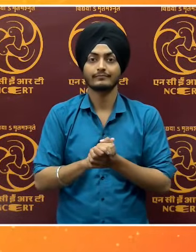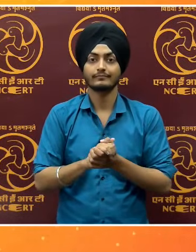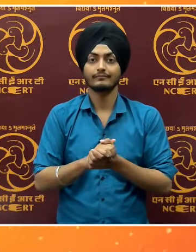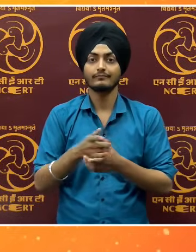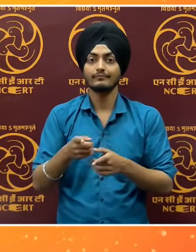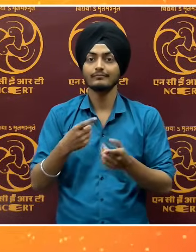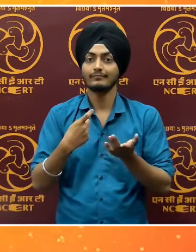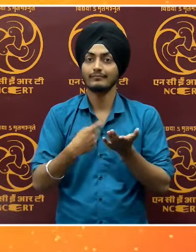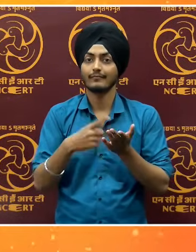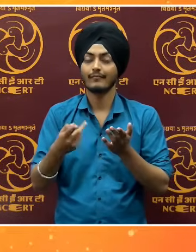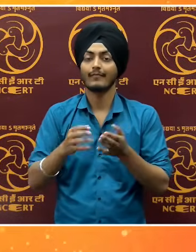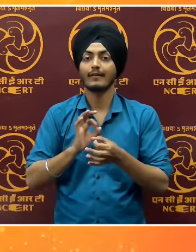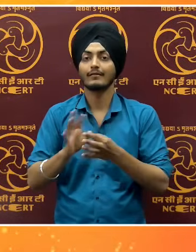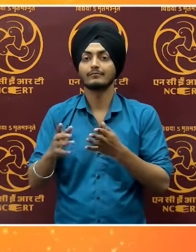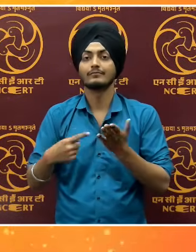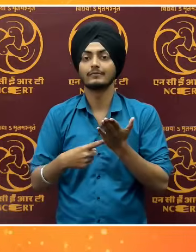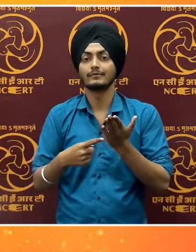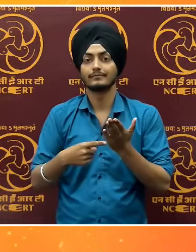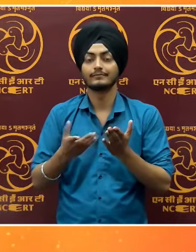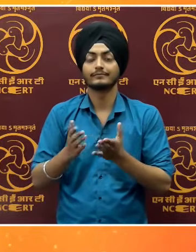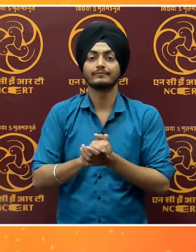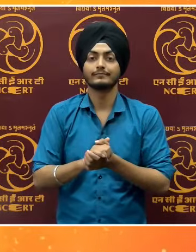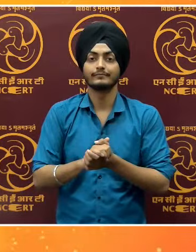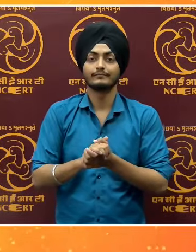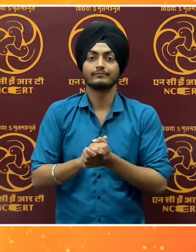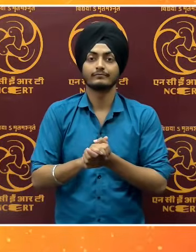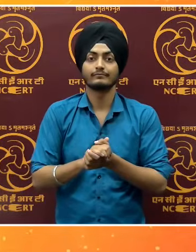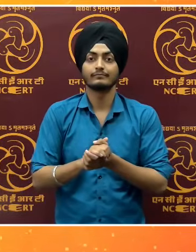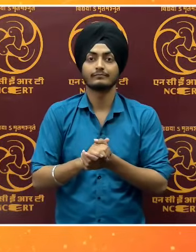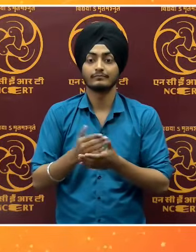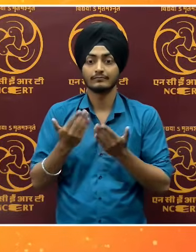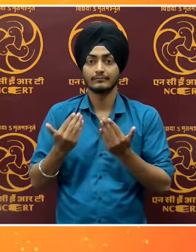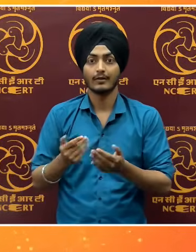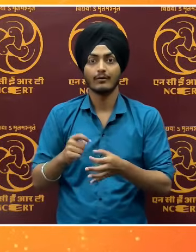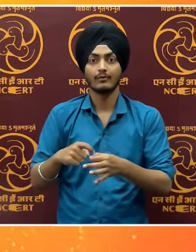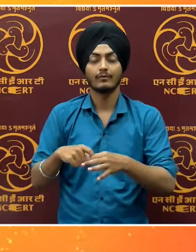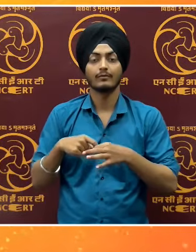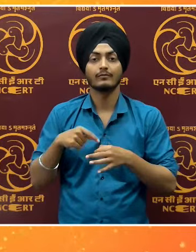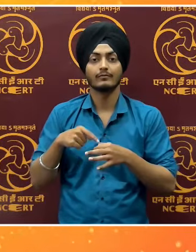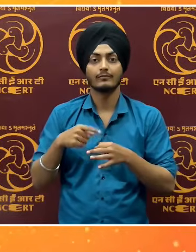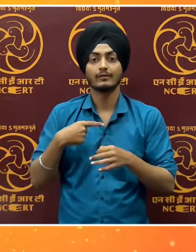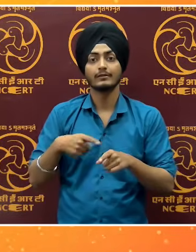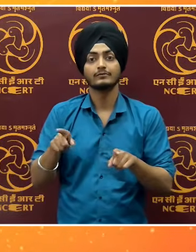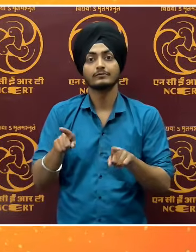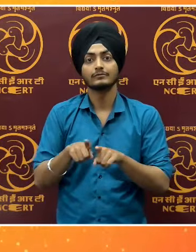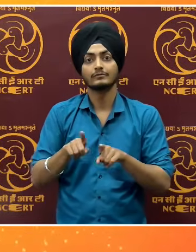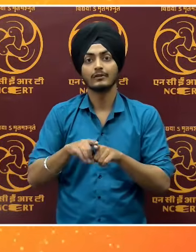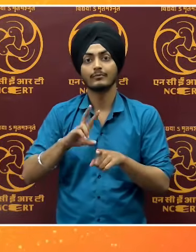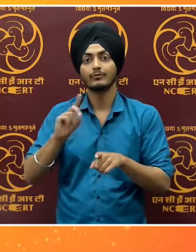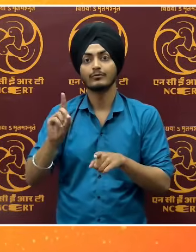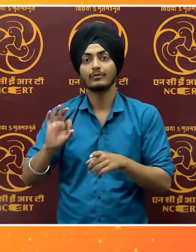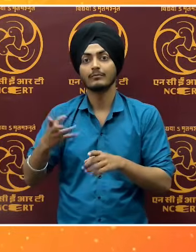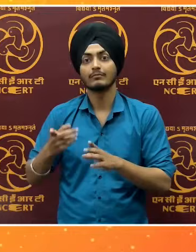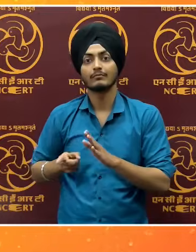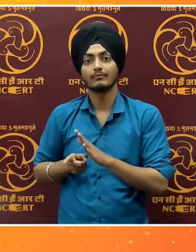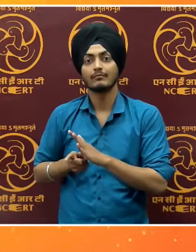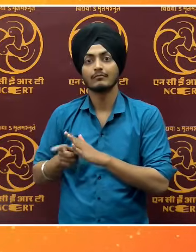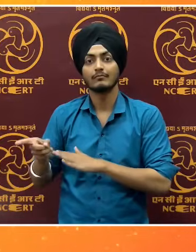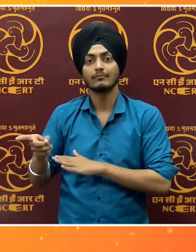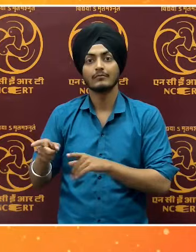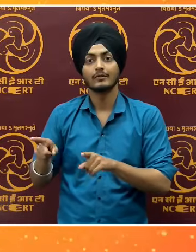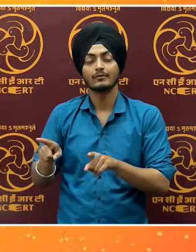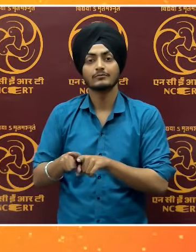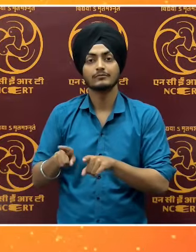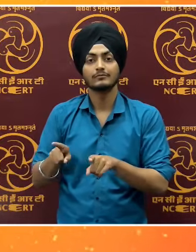resistance and T is the time. Now the question is, the same current is flowing through the